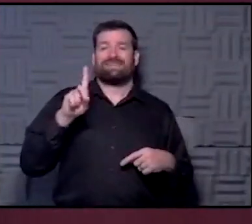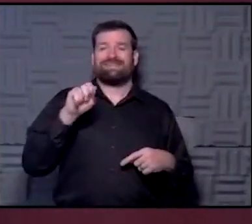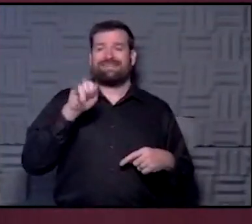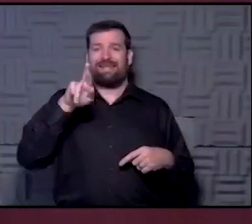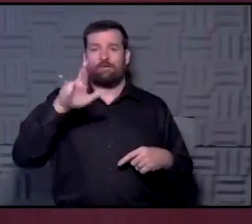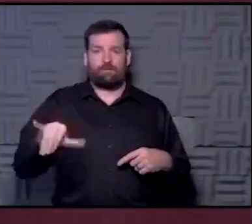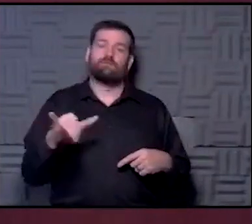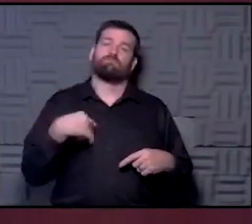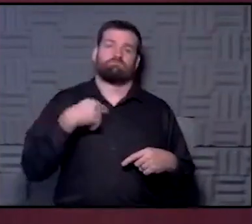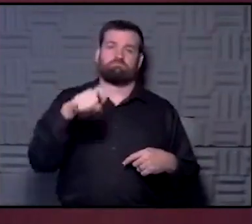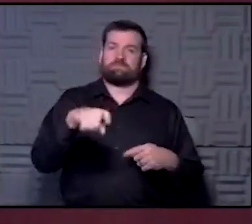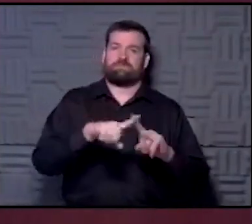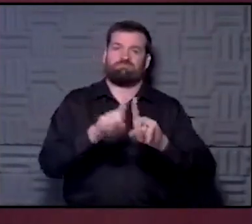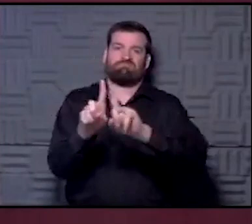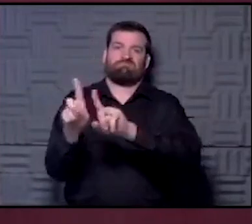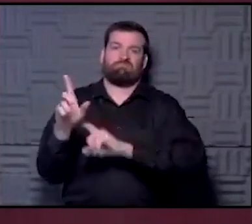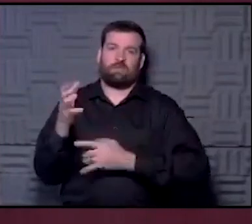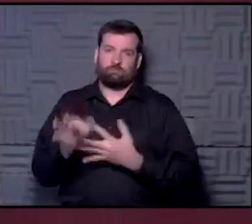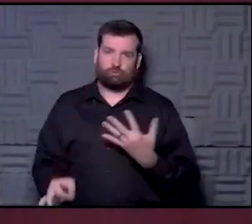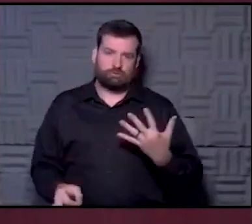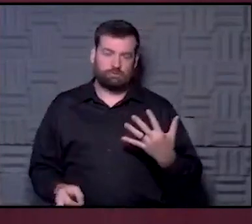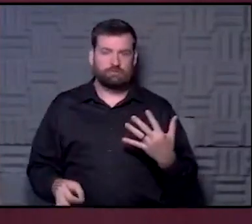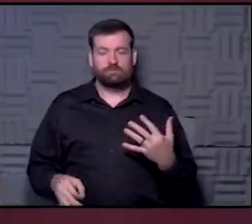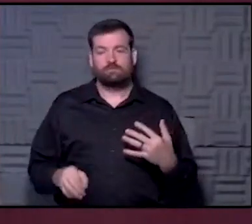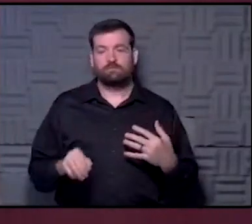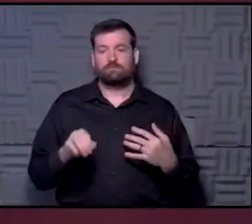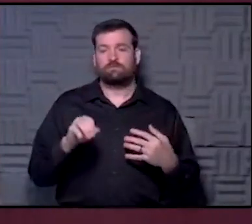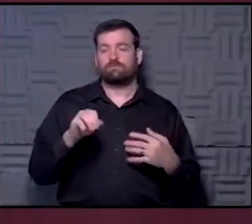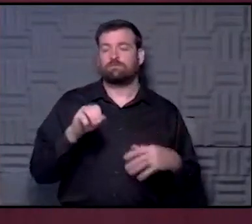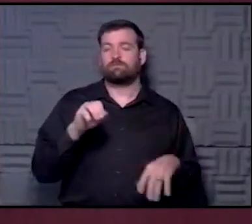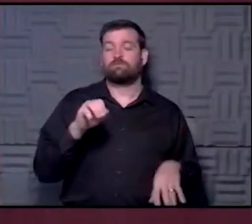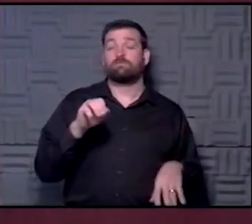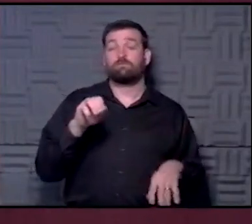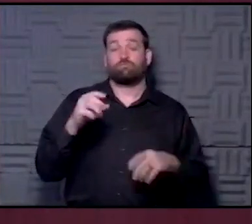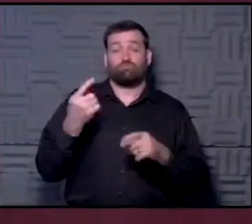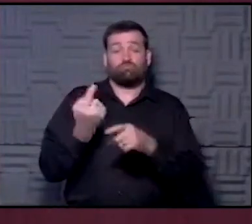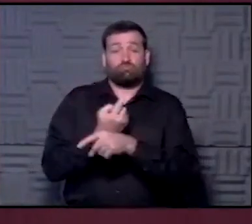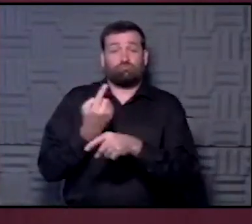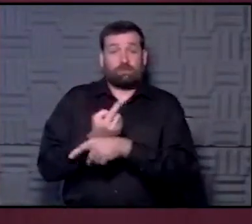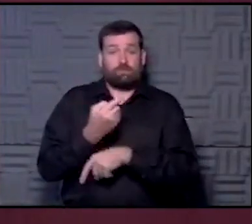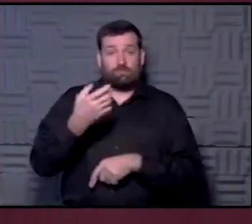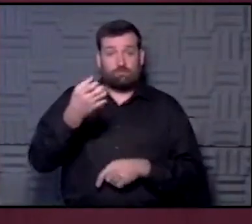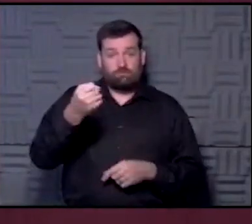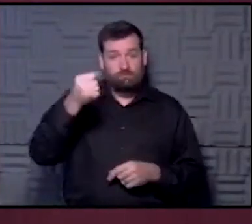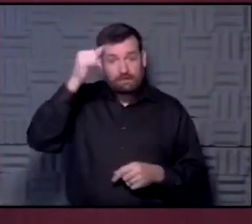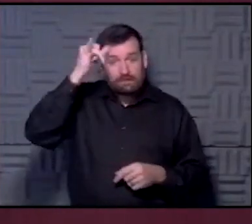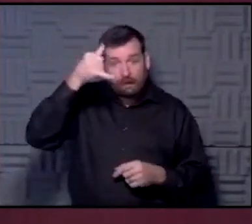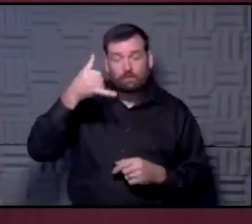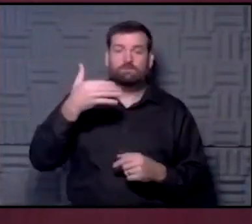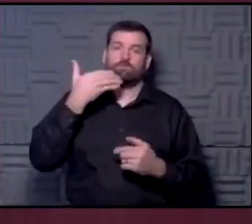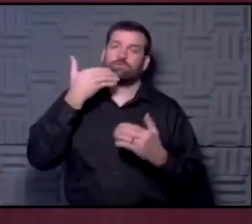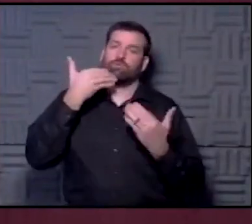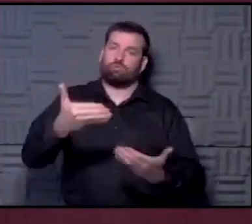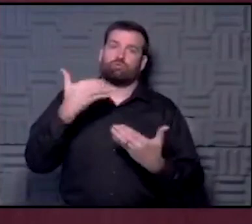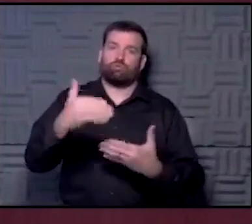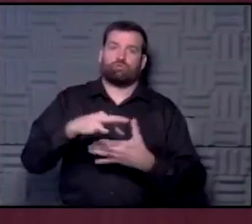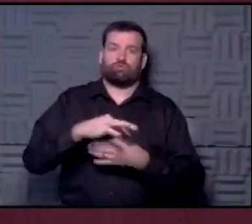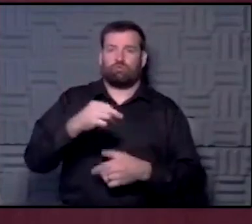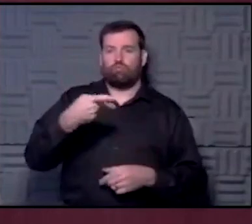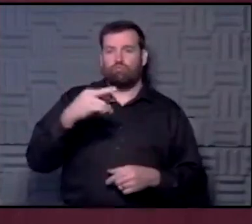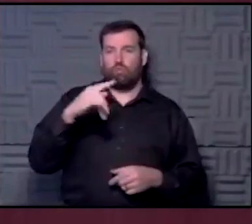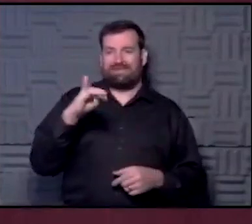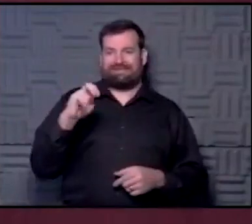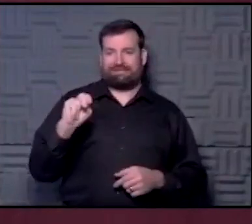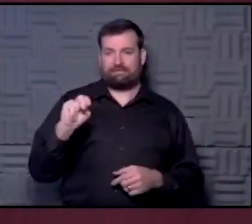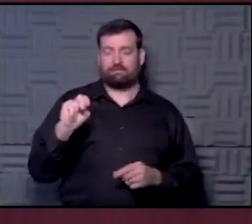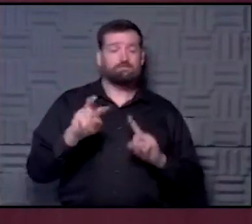options. Whey, which is a component of regular cow's milk, is a wonderful source of protein. I think either